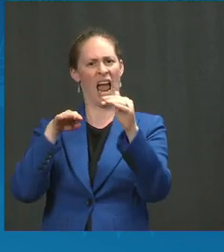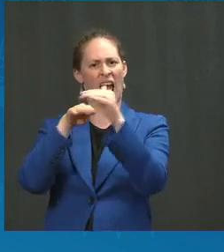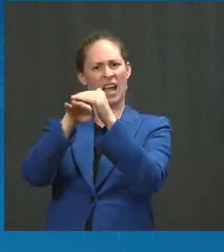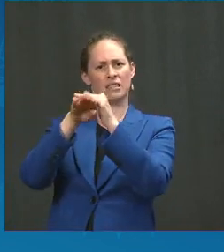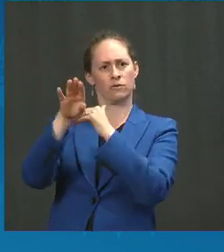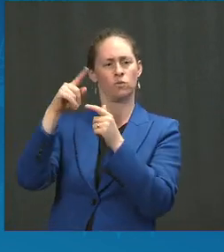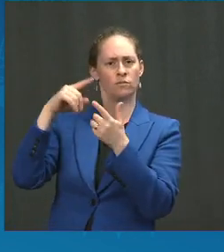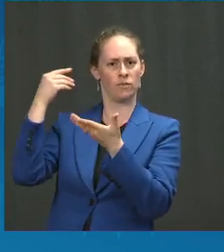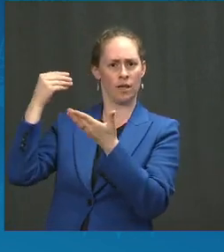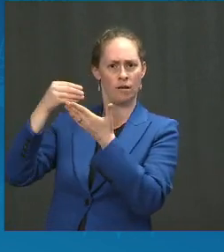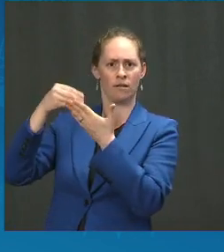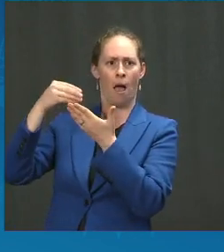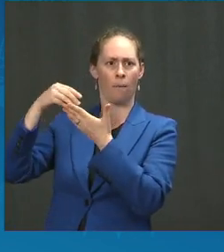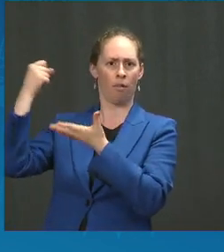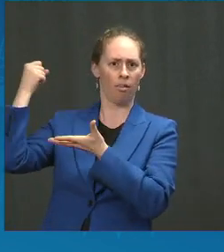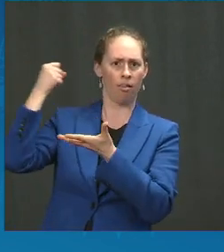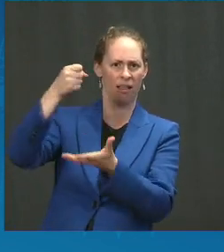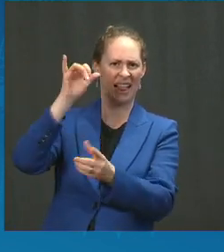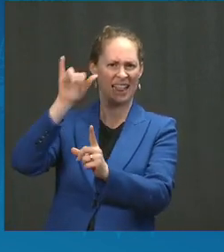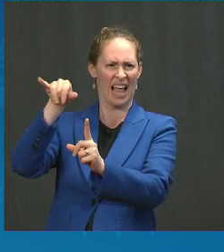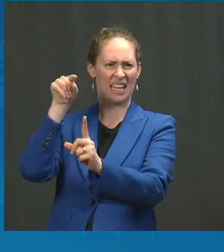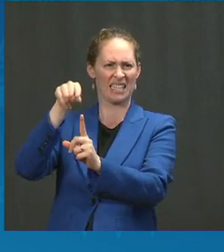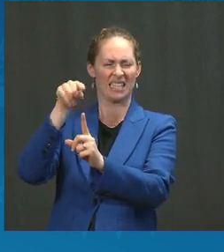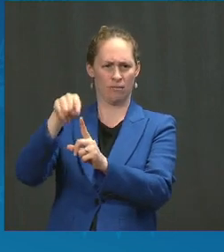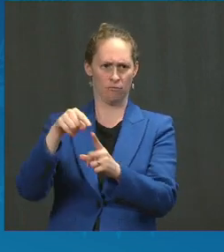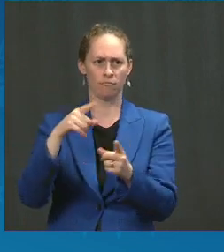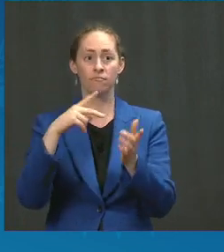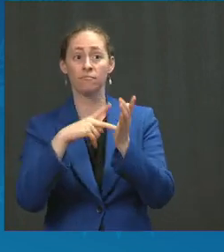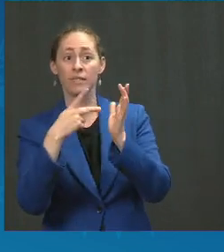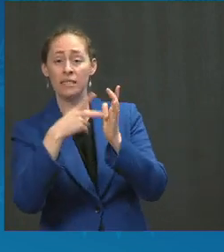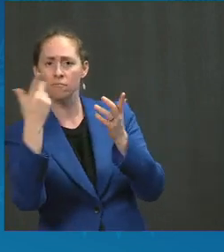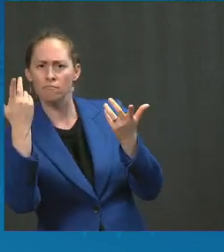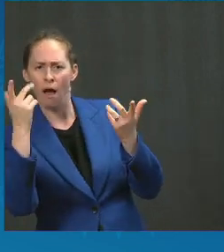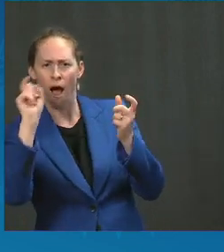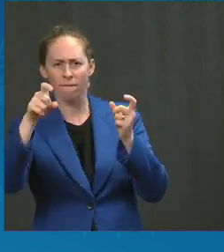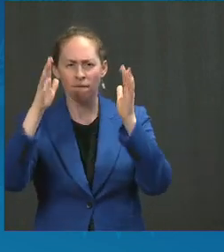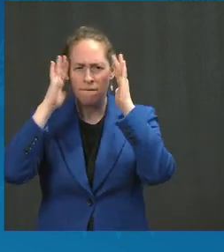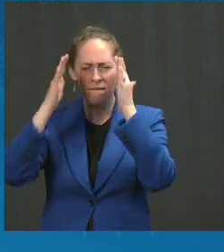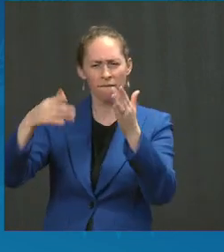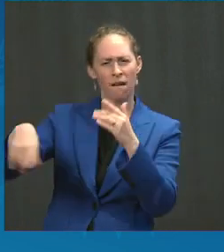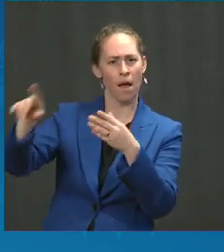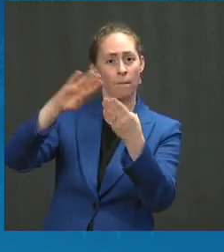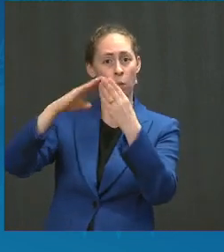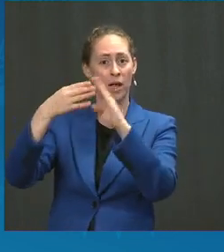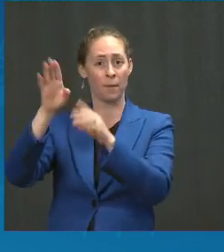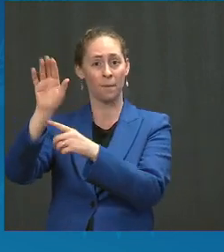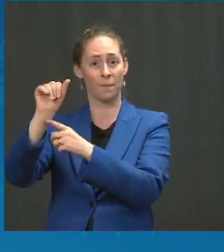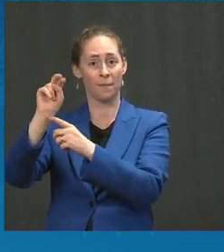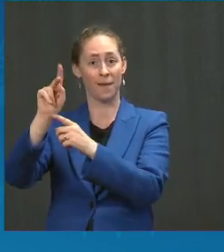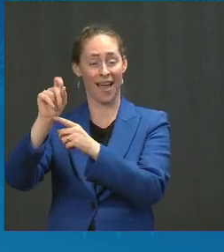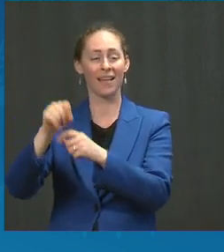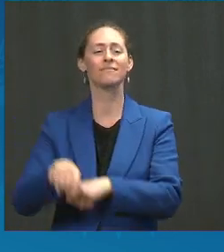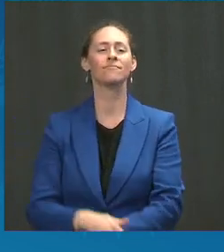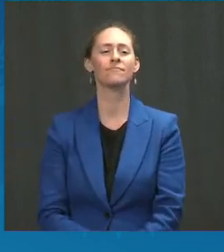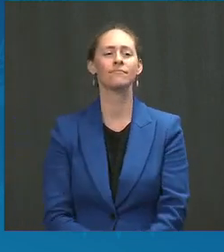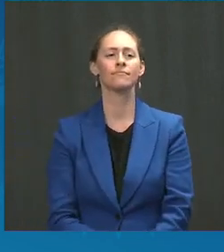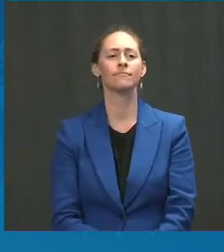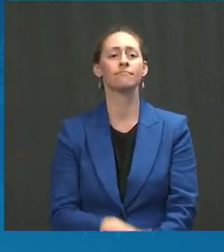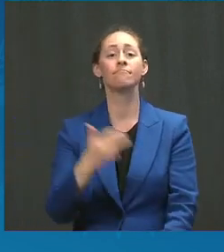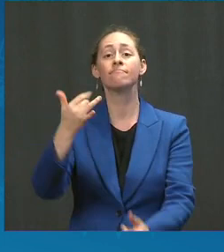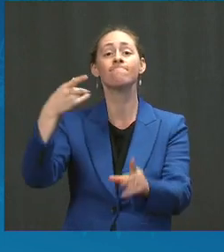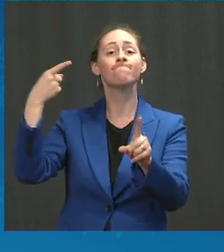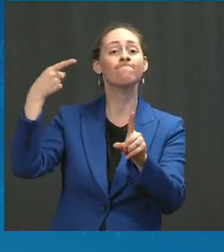and you work with, our community lenders. For many of us, especially those in the underserved areas, access to capital